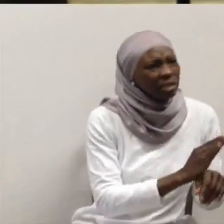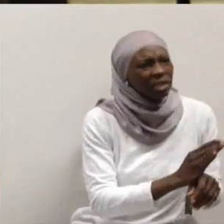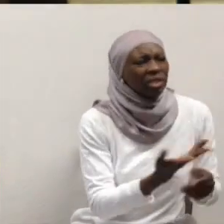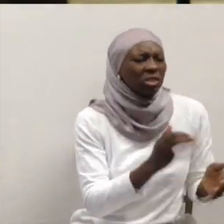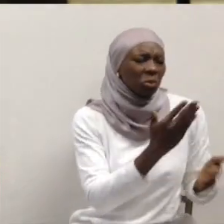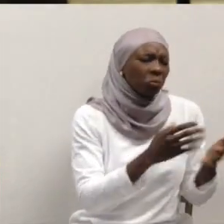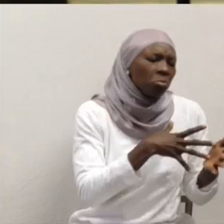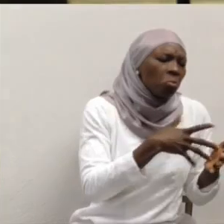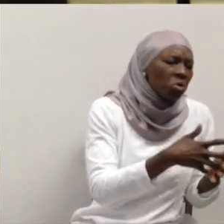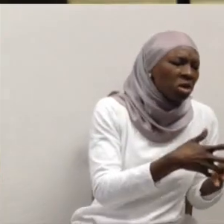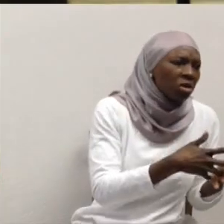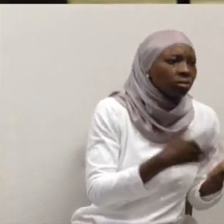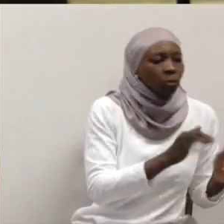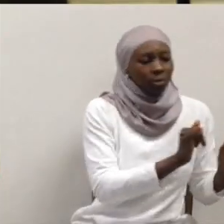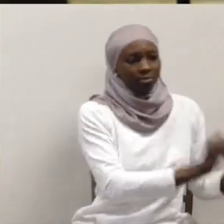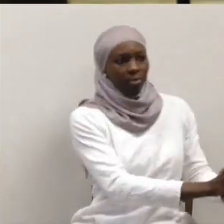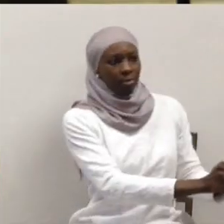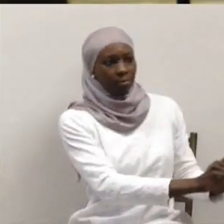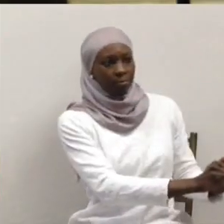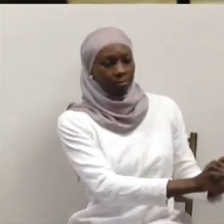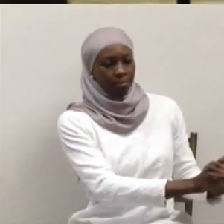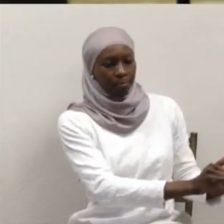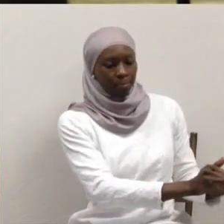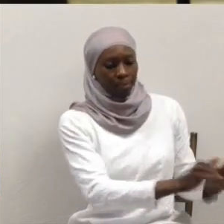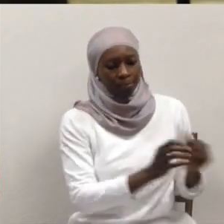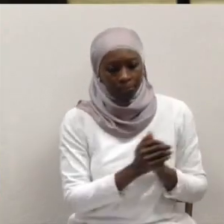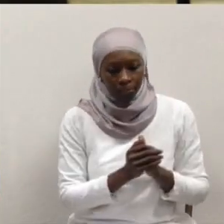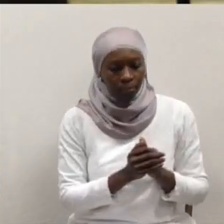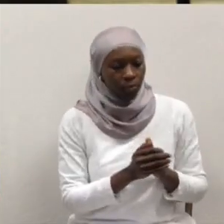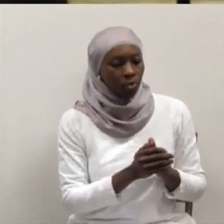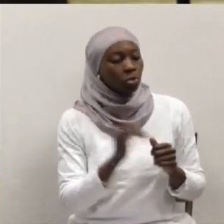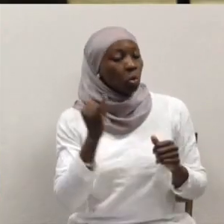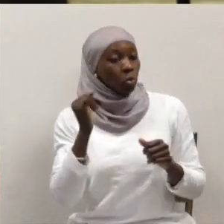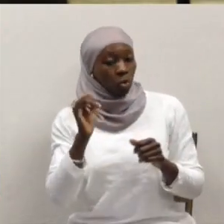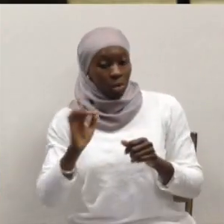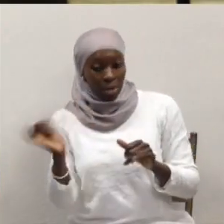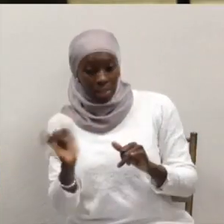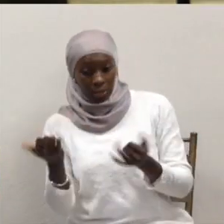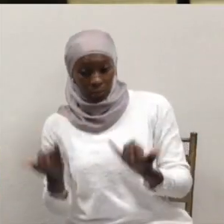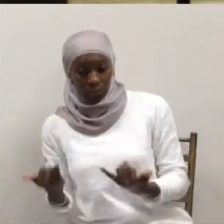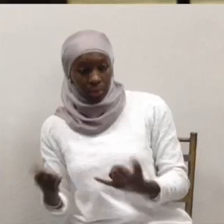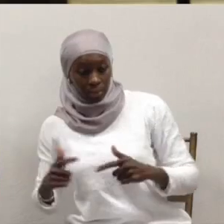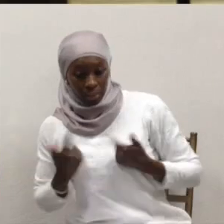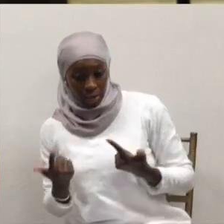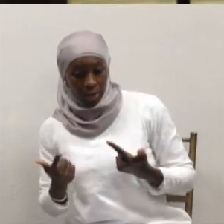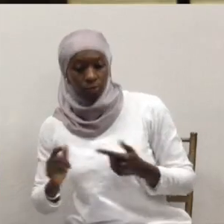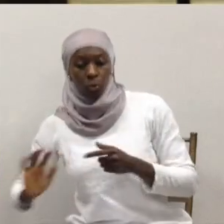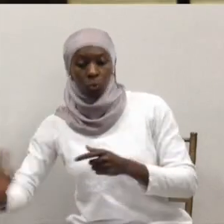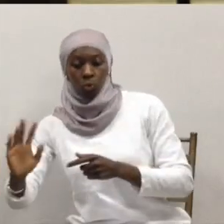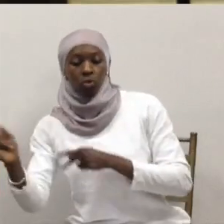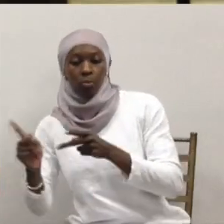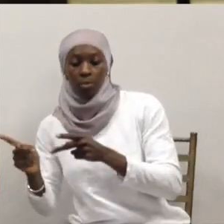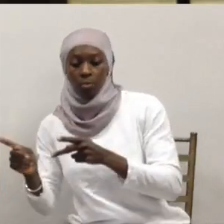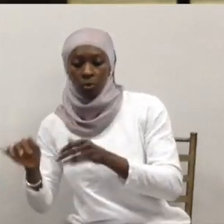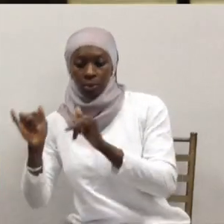remain behind of the Bedouins will say to you, our properties and our families occupied us. They took us